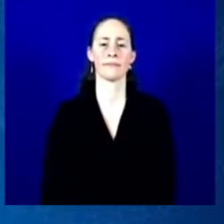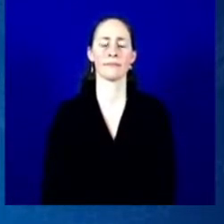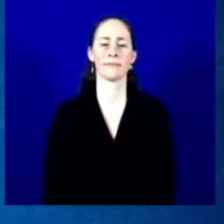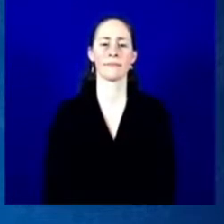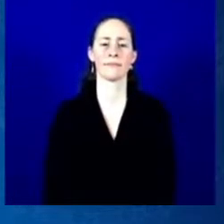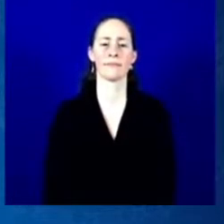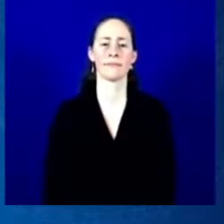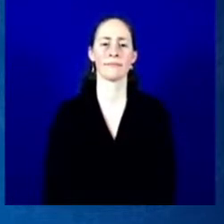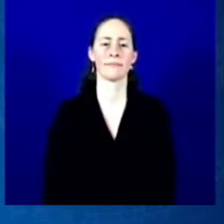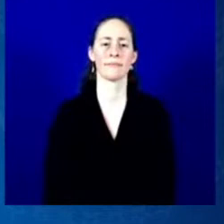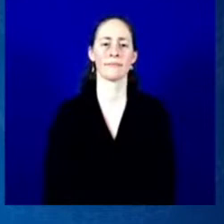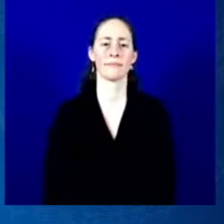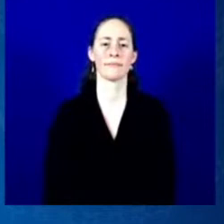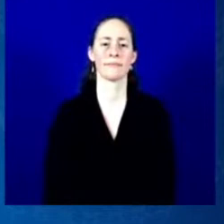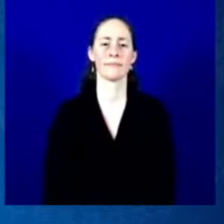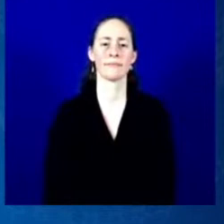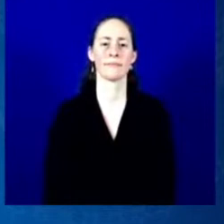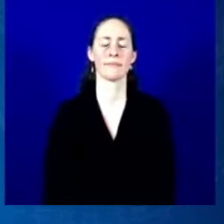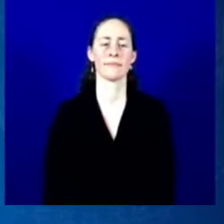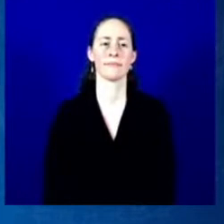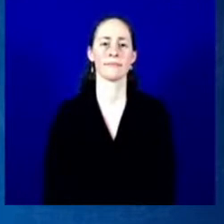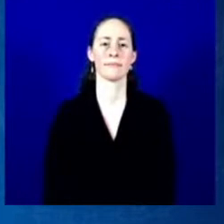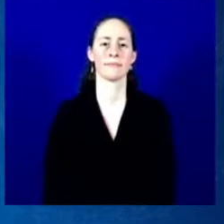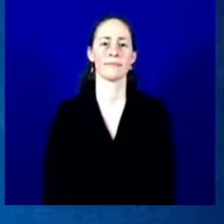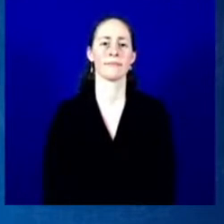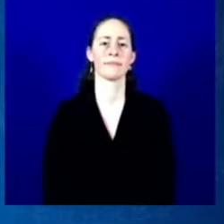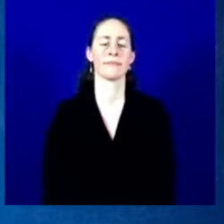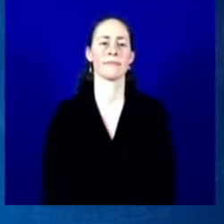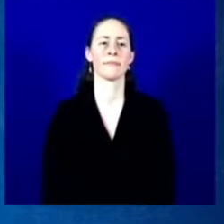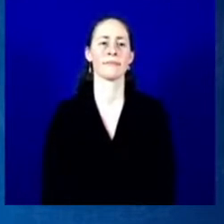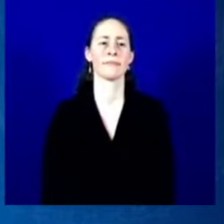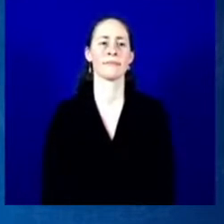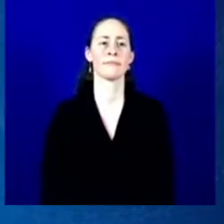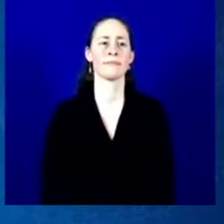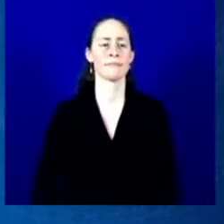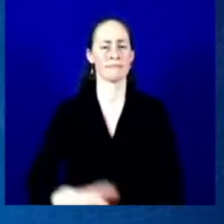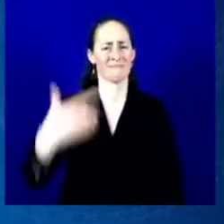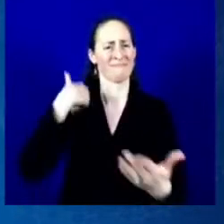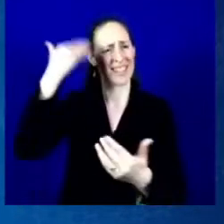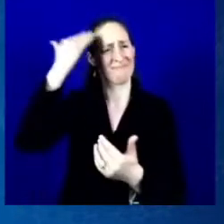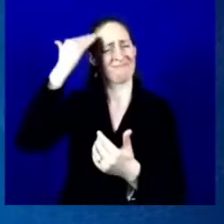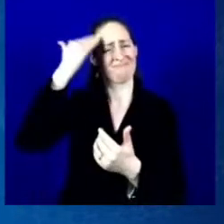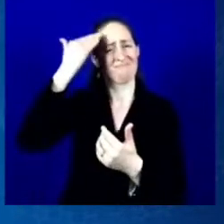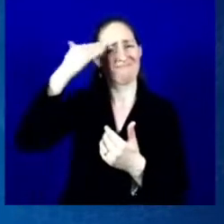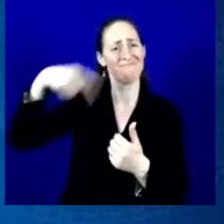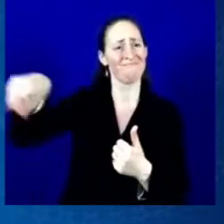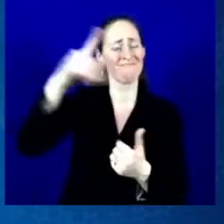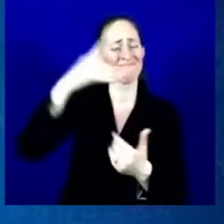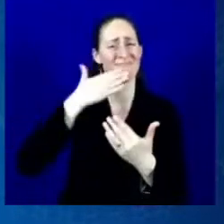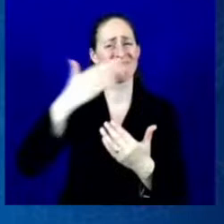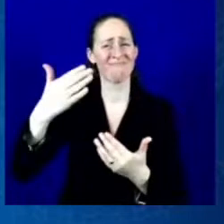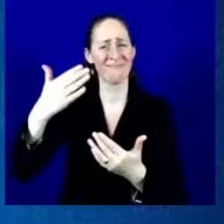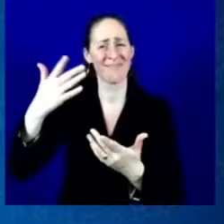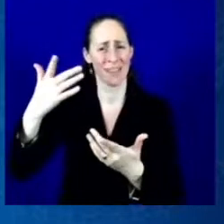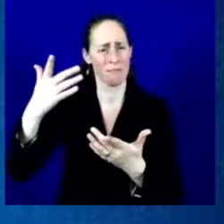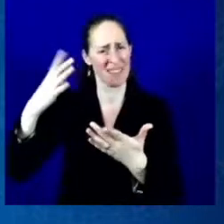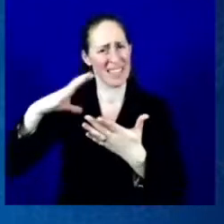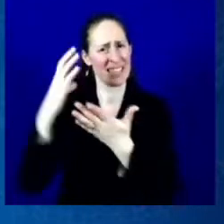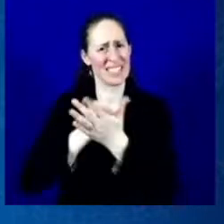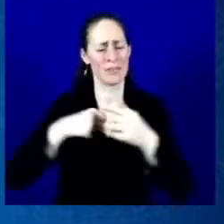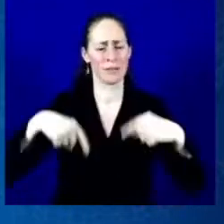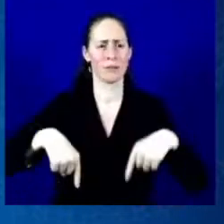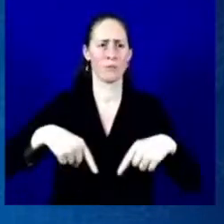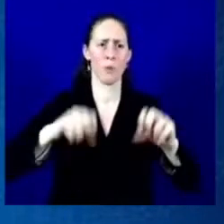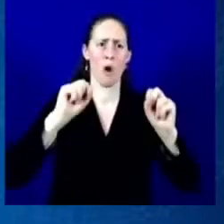they want to help meet this moment as well. My fellow Americans, we have to come together